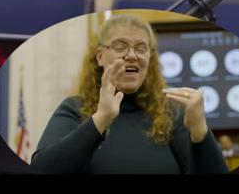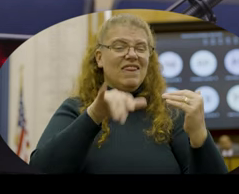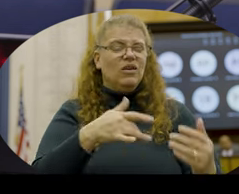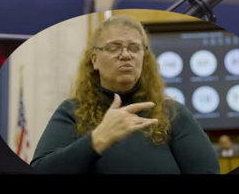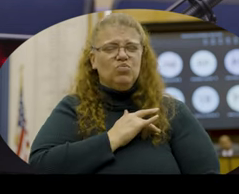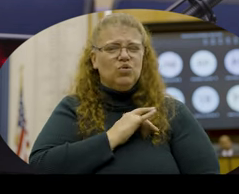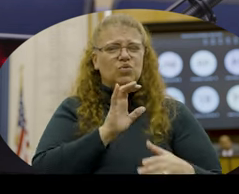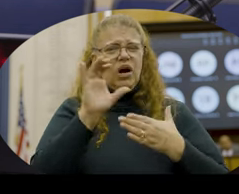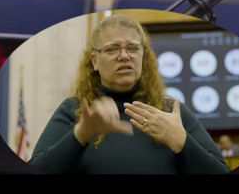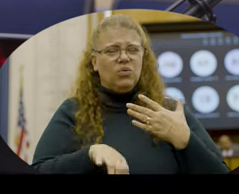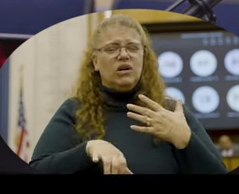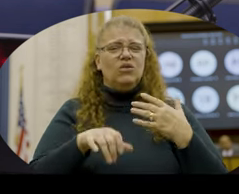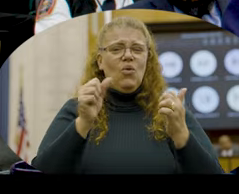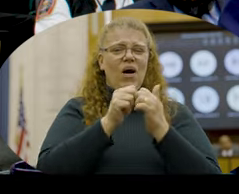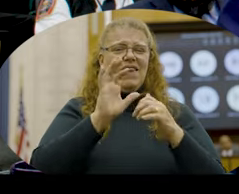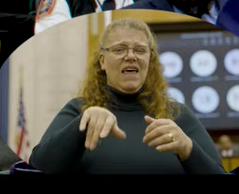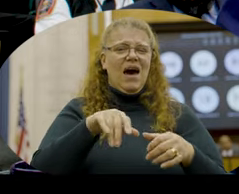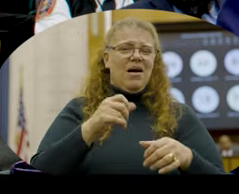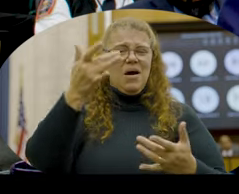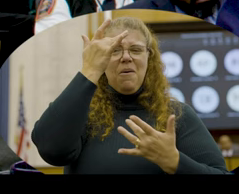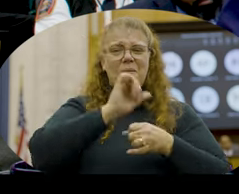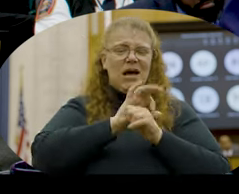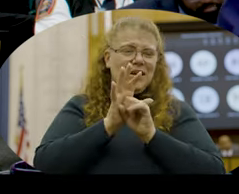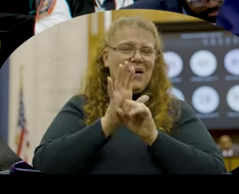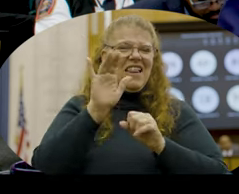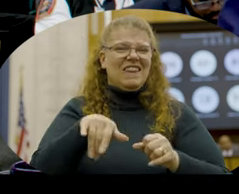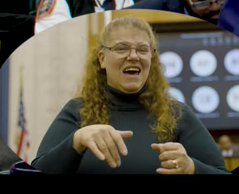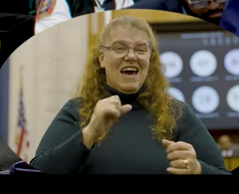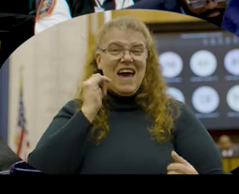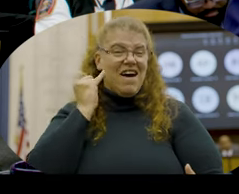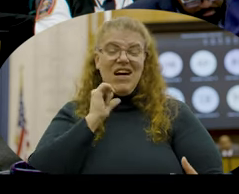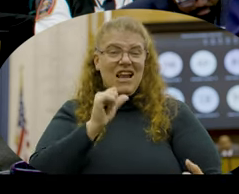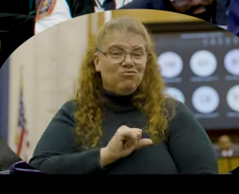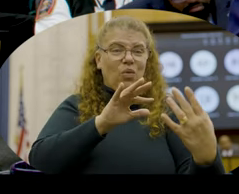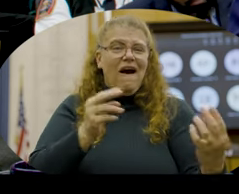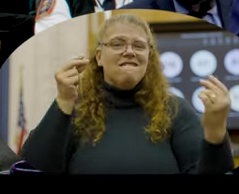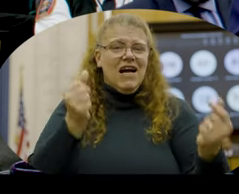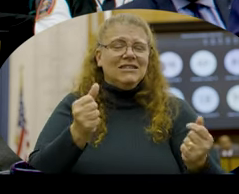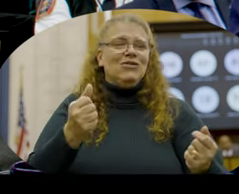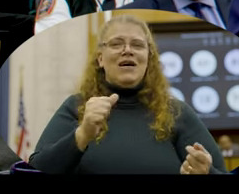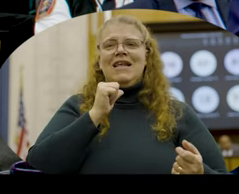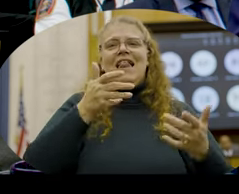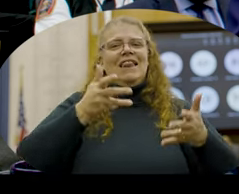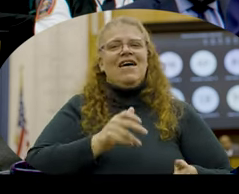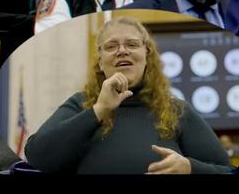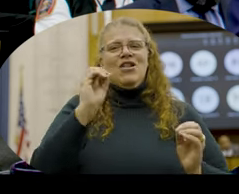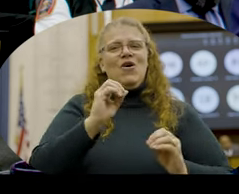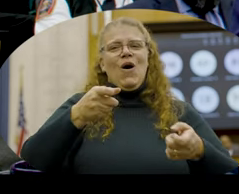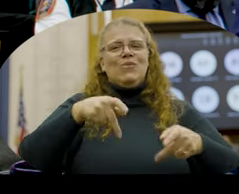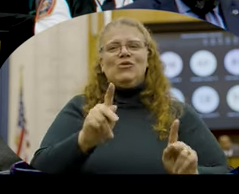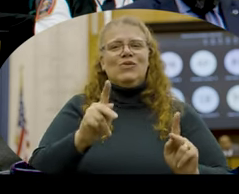with this sizable investment. We love our teachers here in Richmond, which is why I am proud to share